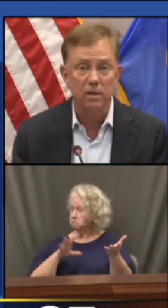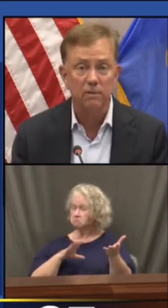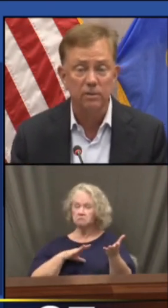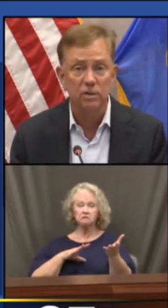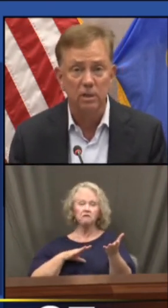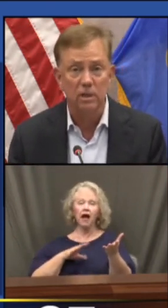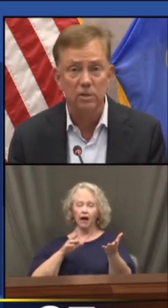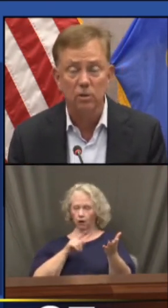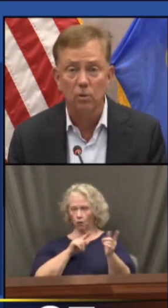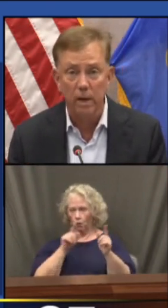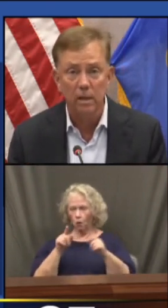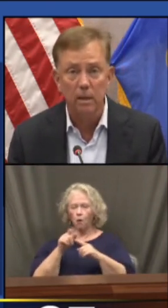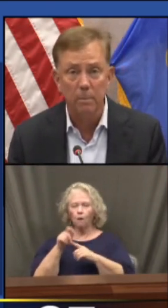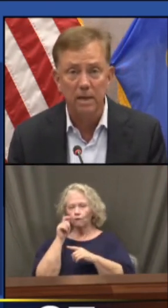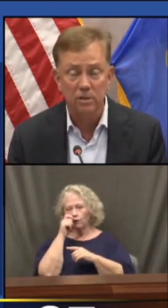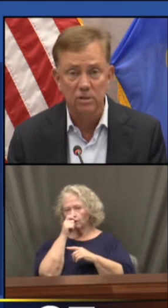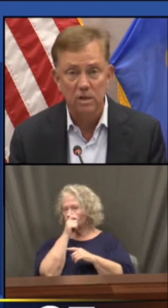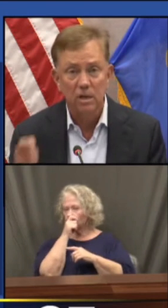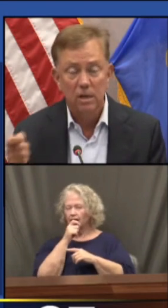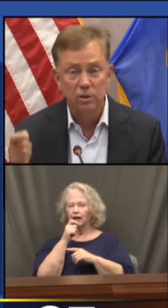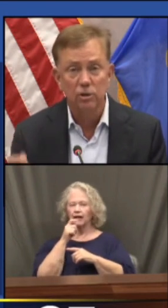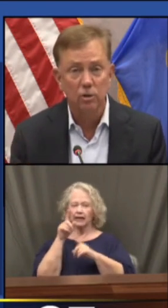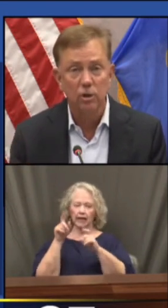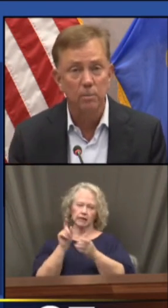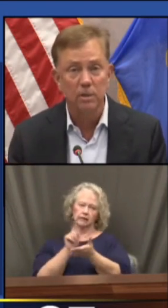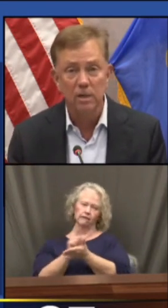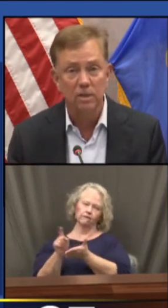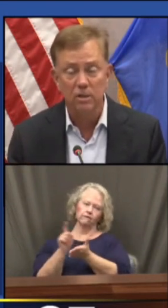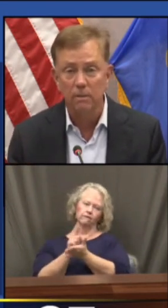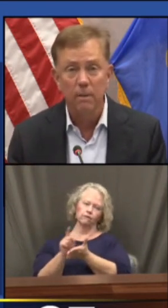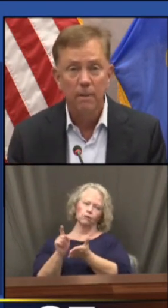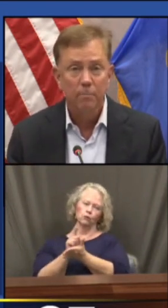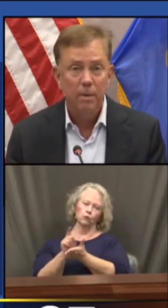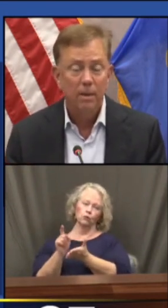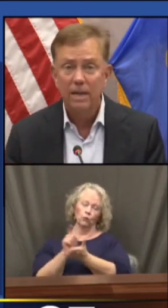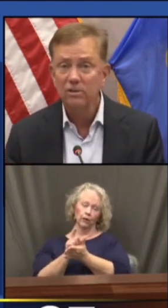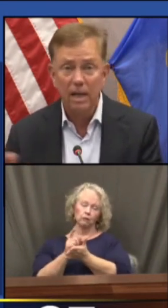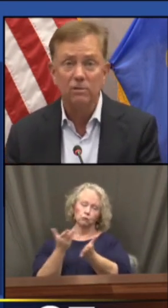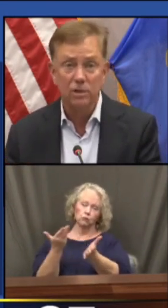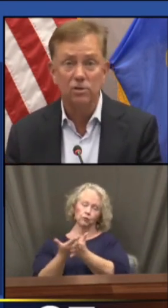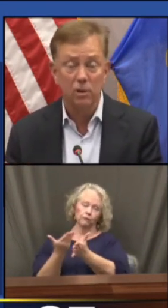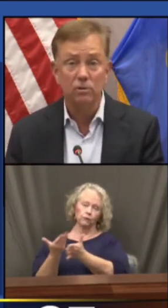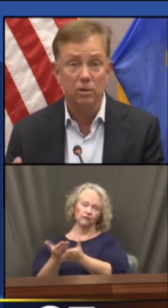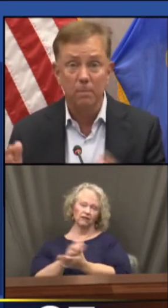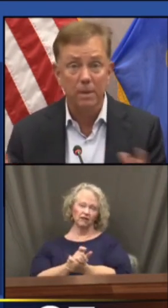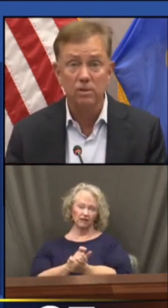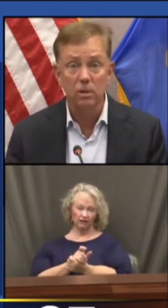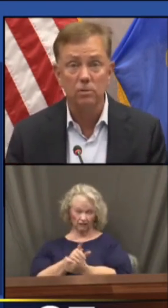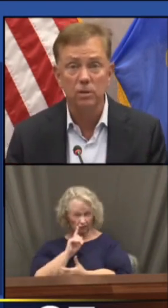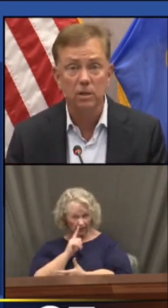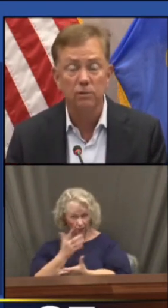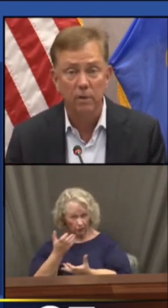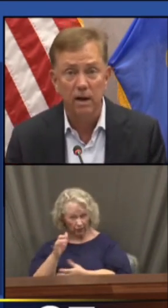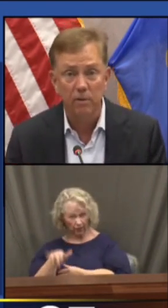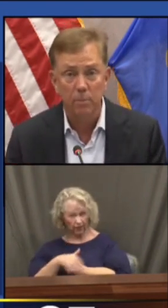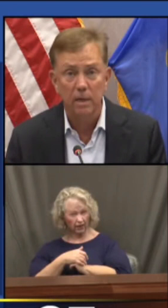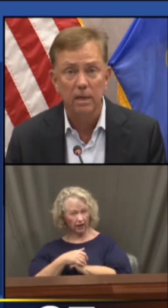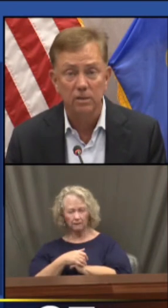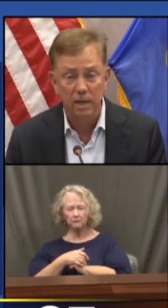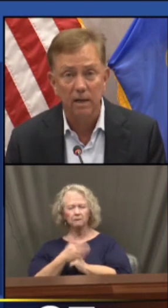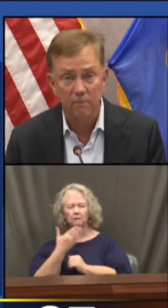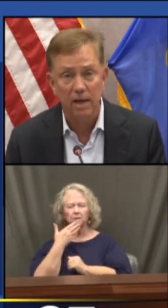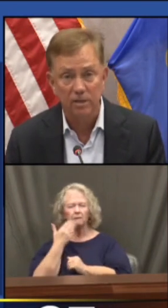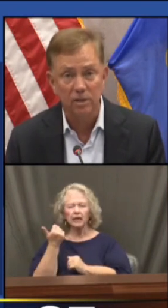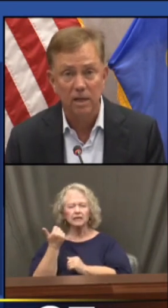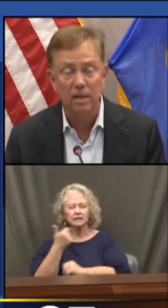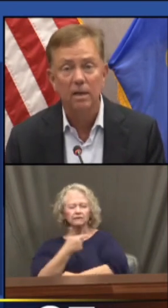of our testing facilities on a weekly basis and show that you've been tested. That's a lousy solution. The best solution is for everybody